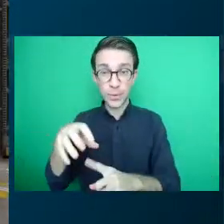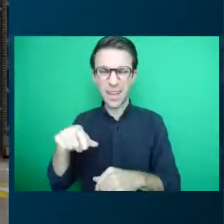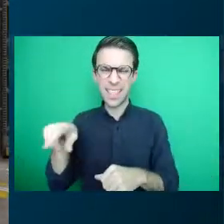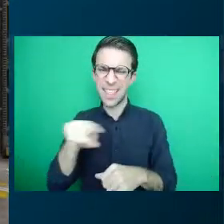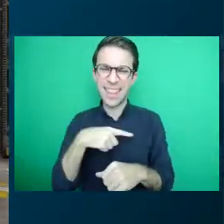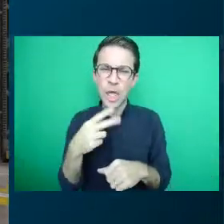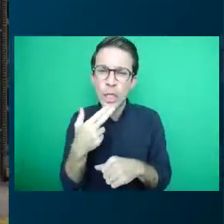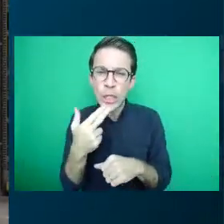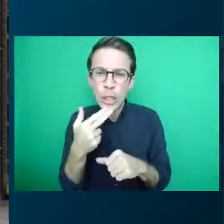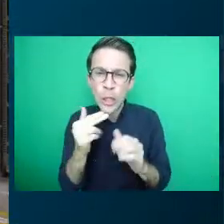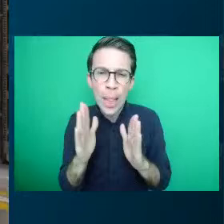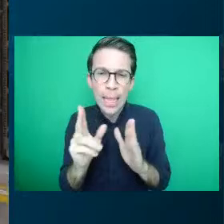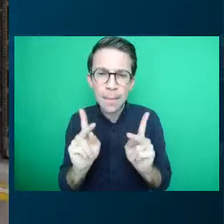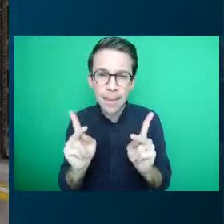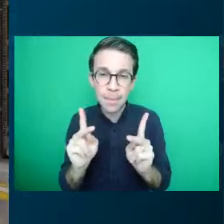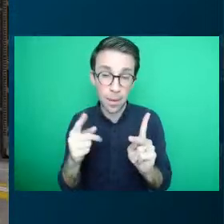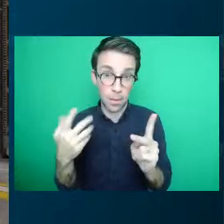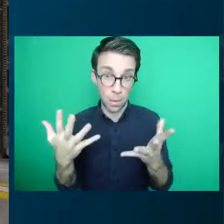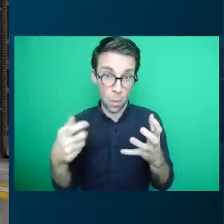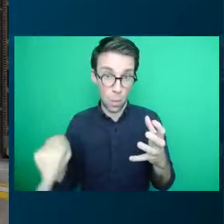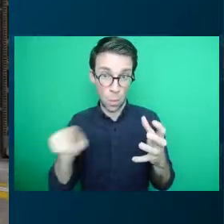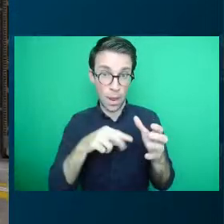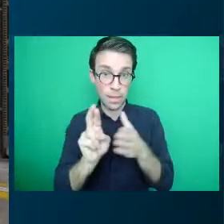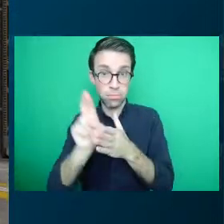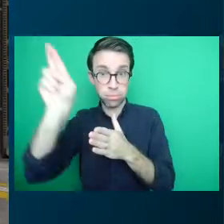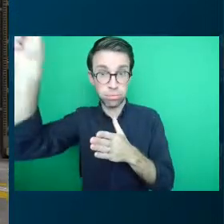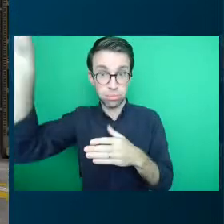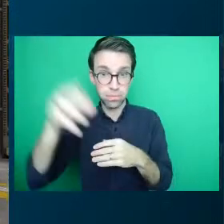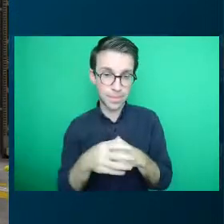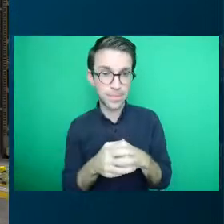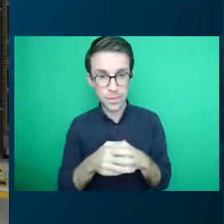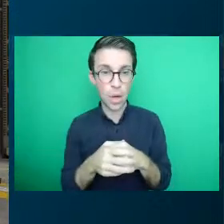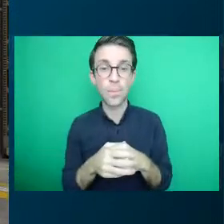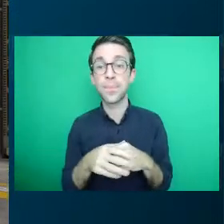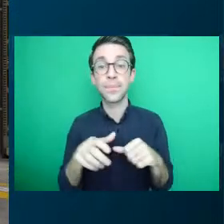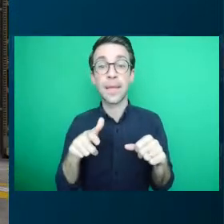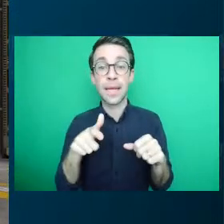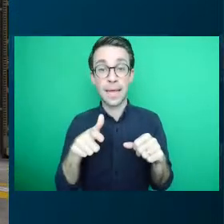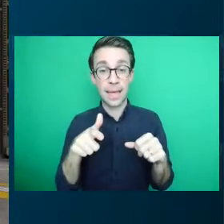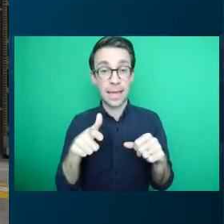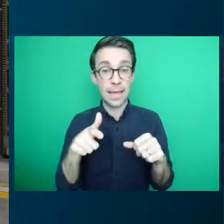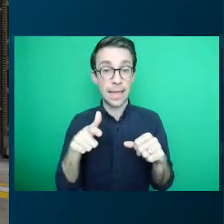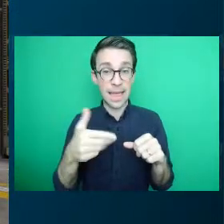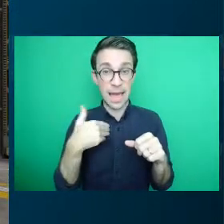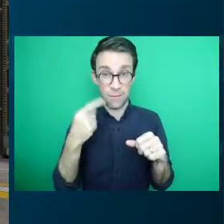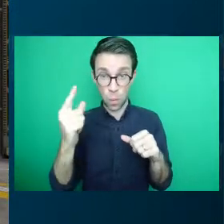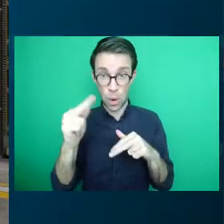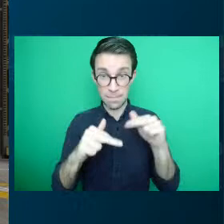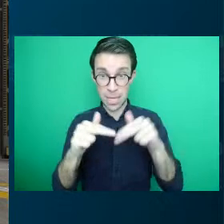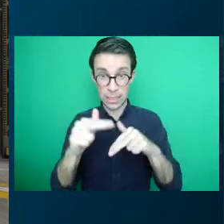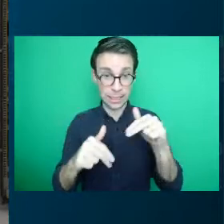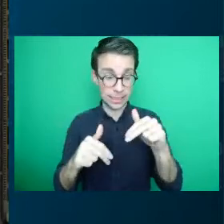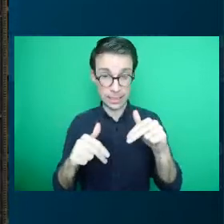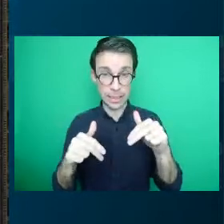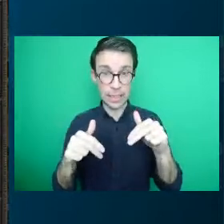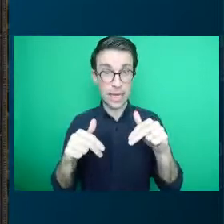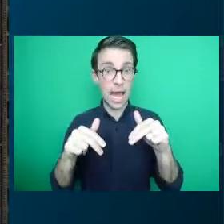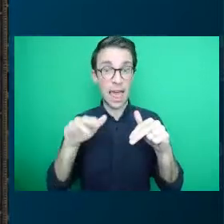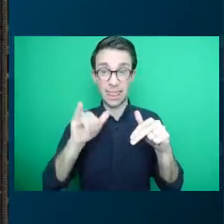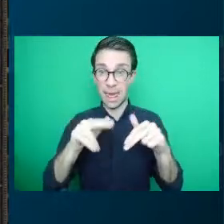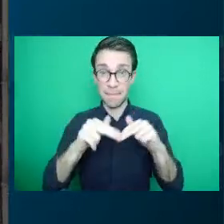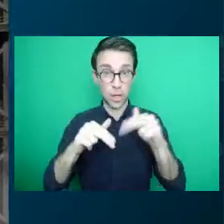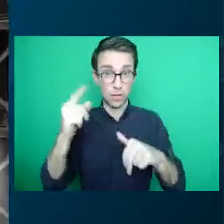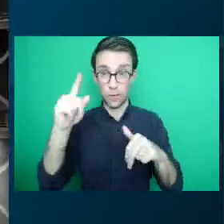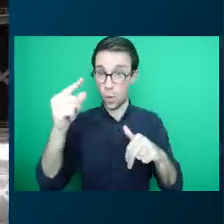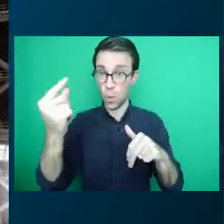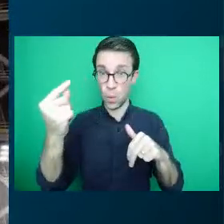we're trying to get into space. We don't know where they came from. All we know is they have one building on the entire planet, and it's designed to launch rockets. So let's get going